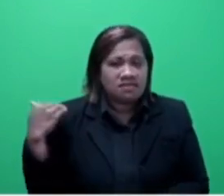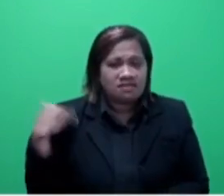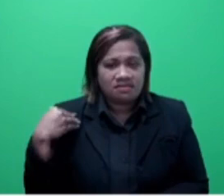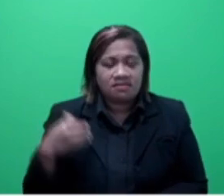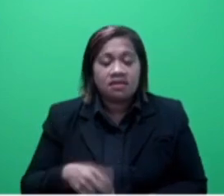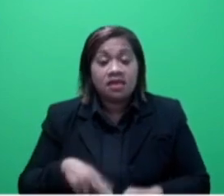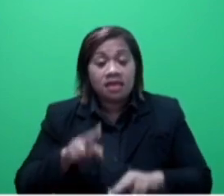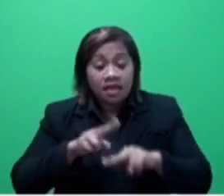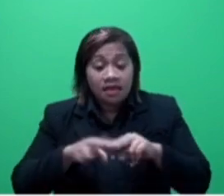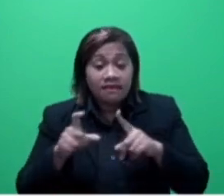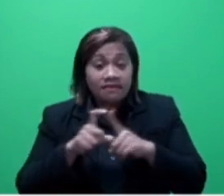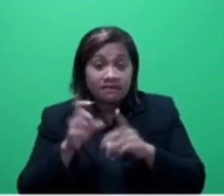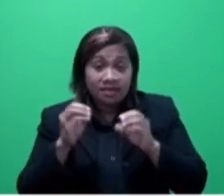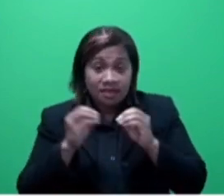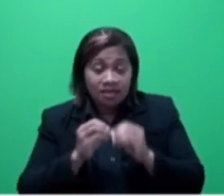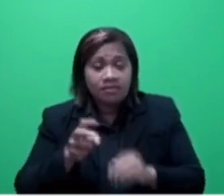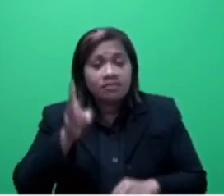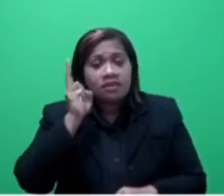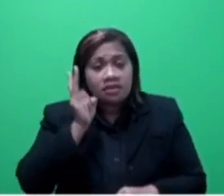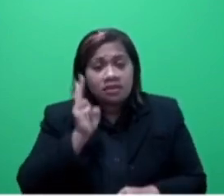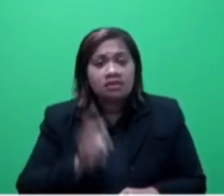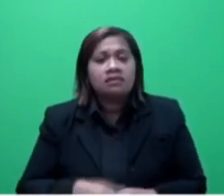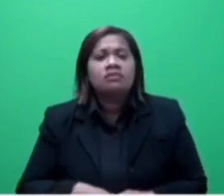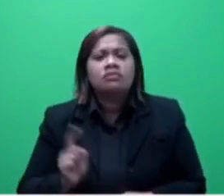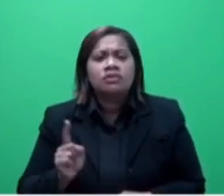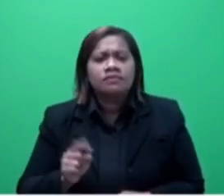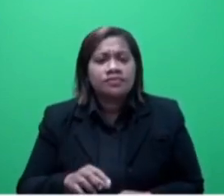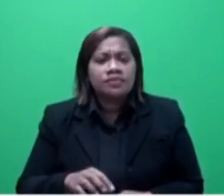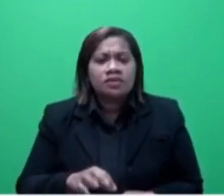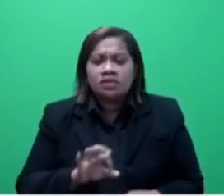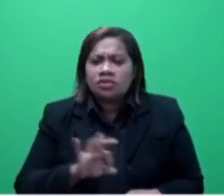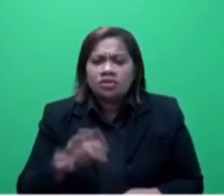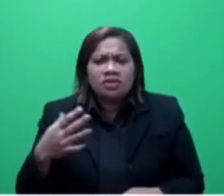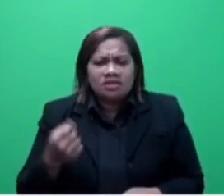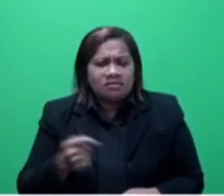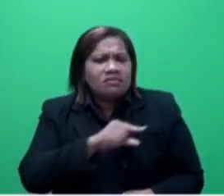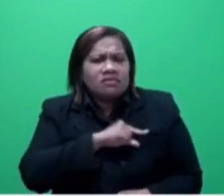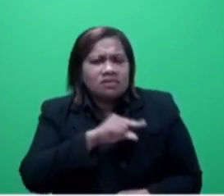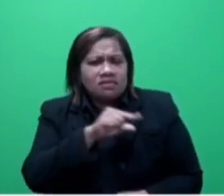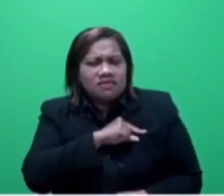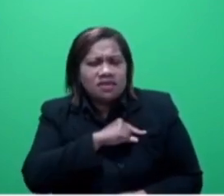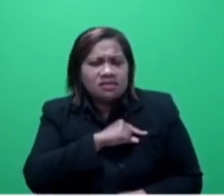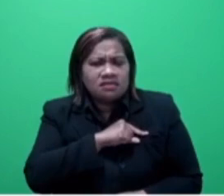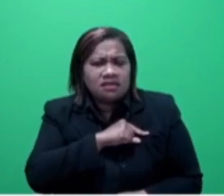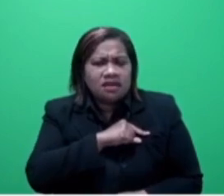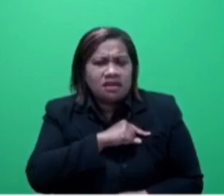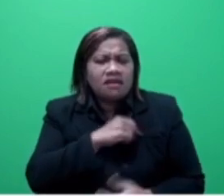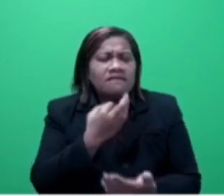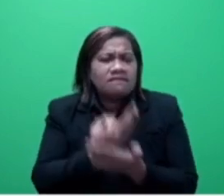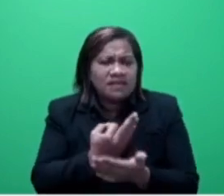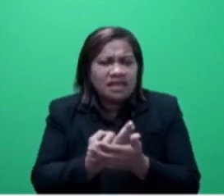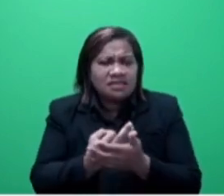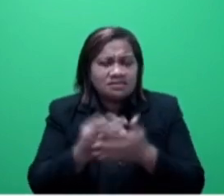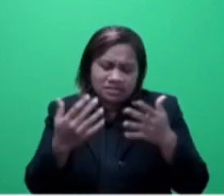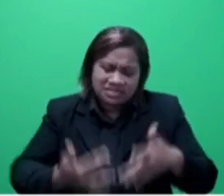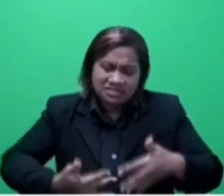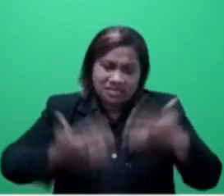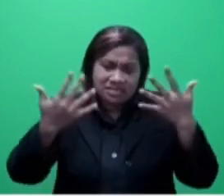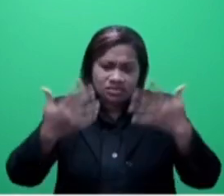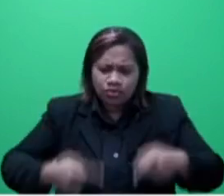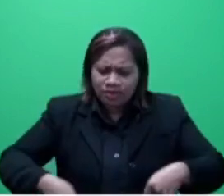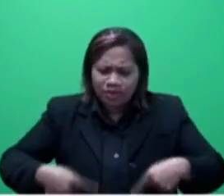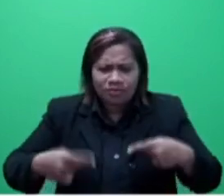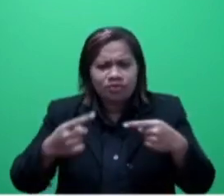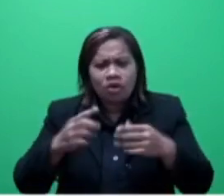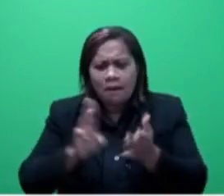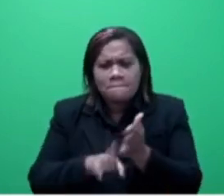FDB, again, has an unqualified financial accounts status, which was debated and passed on Monday, Honourable Speaker,